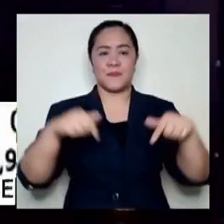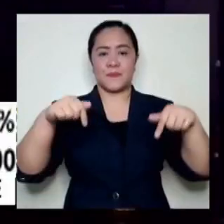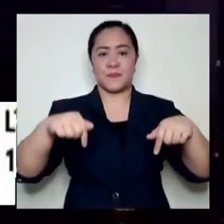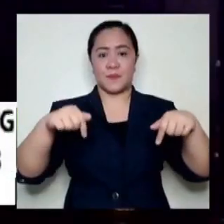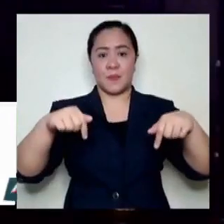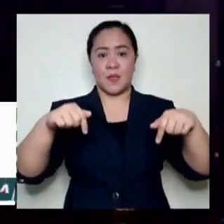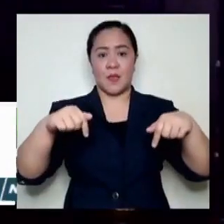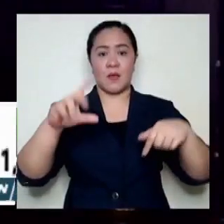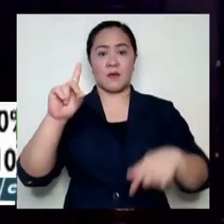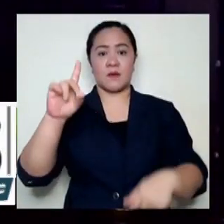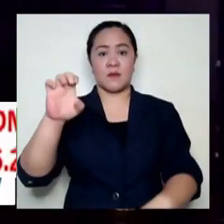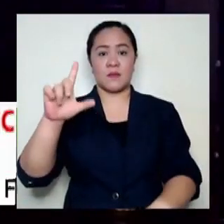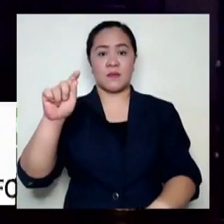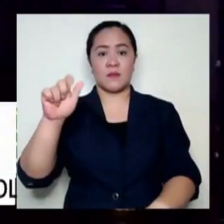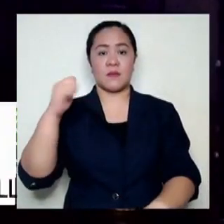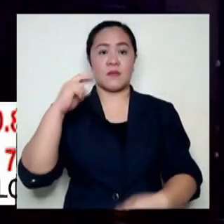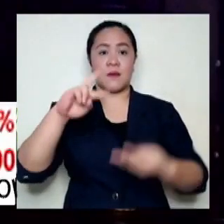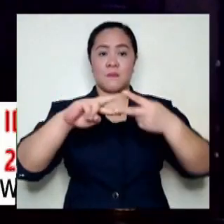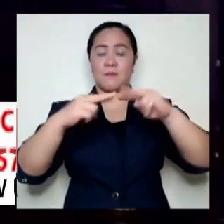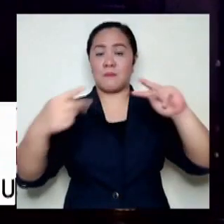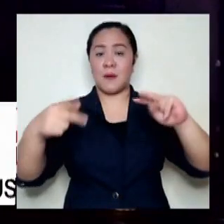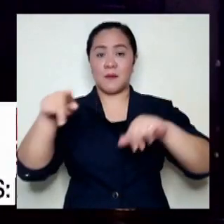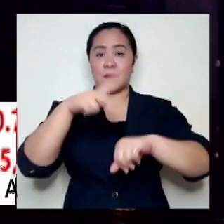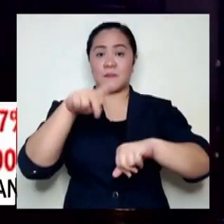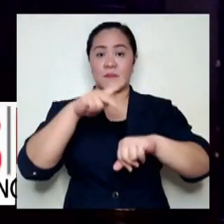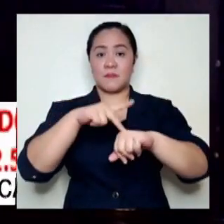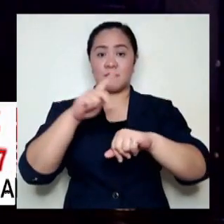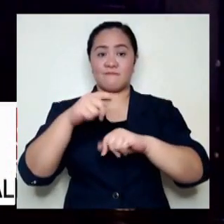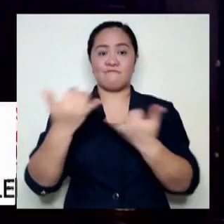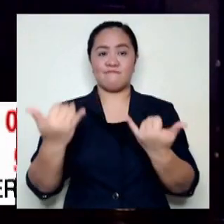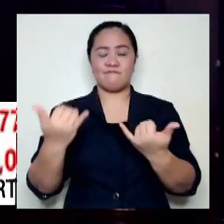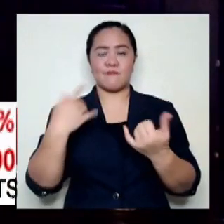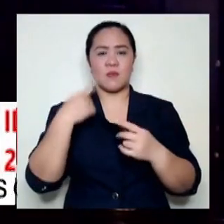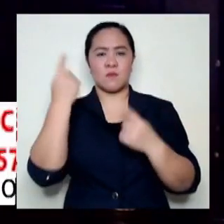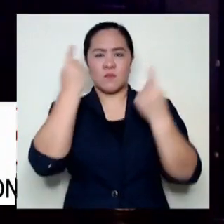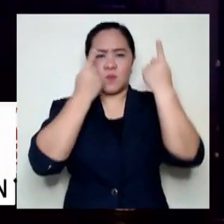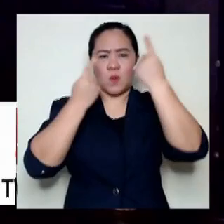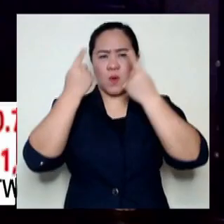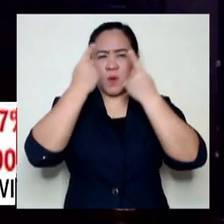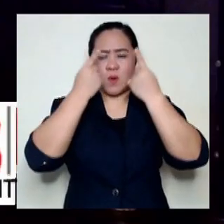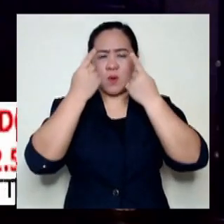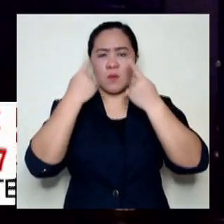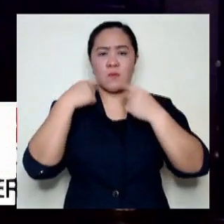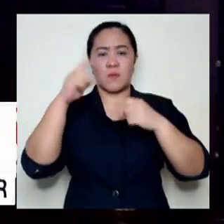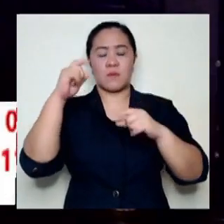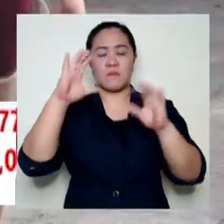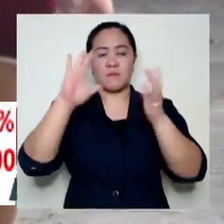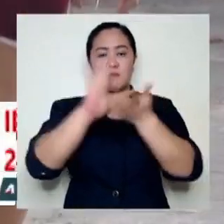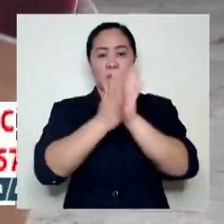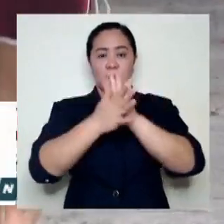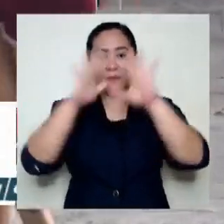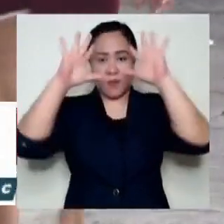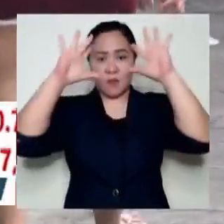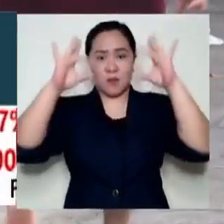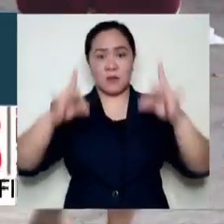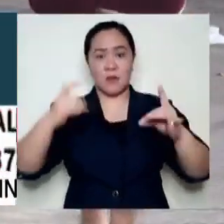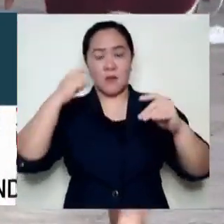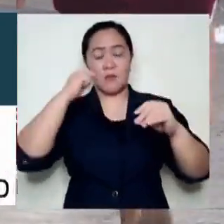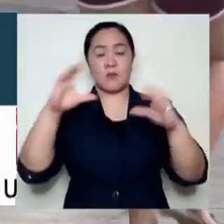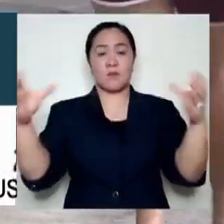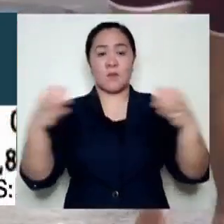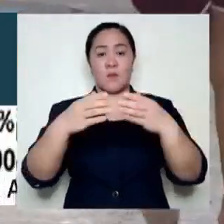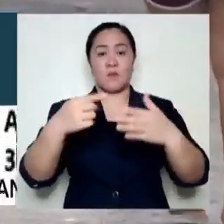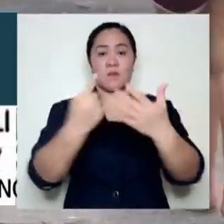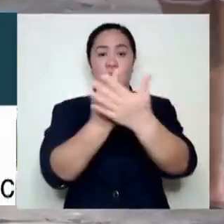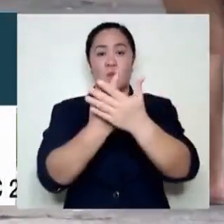The Delta variant will be the Philippine government's main consideration in deciding the quarantine classification for next month.